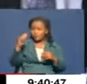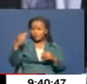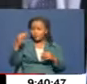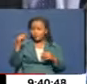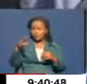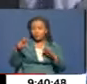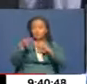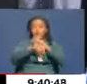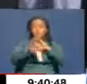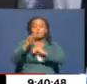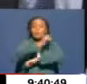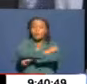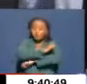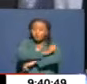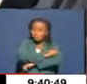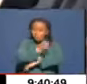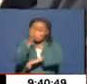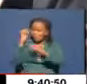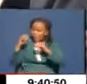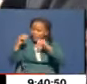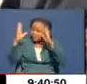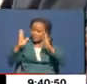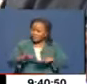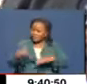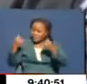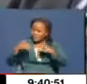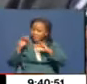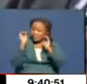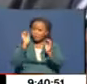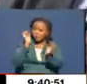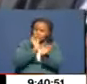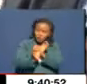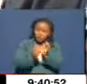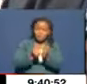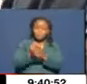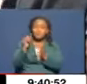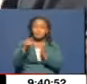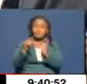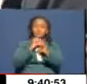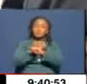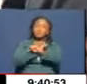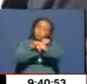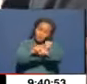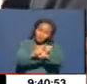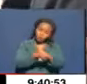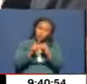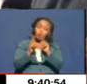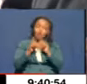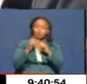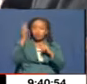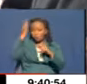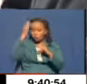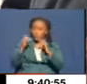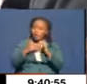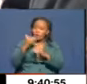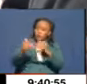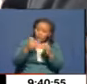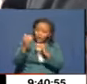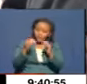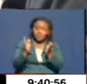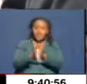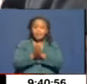by teachers as a way of discipline. We're going to open protection and care file and trace the progress and the recovery of the